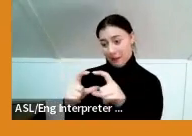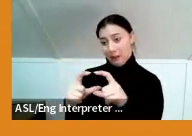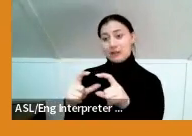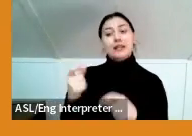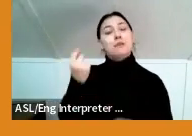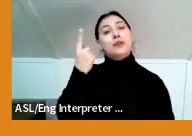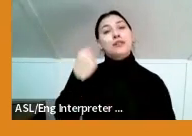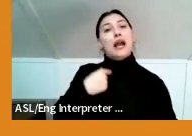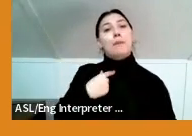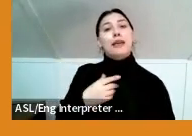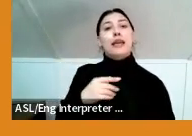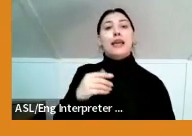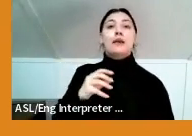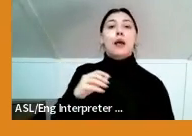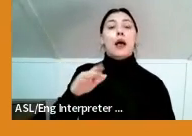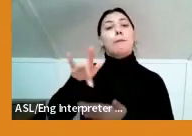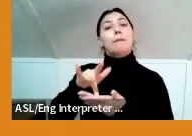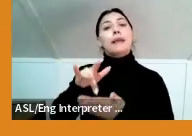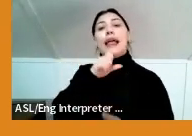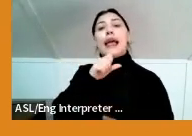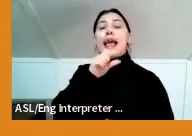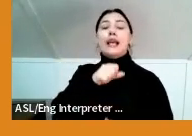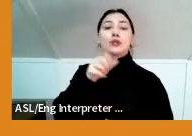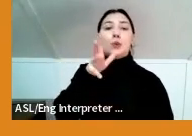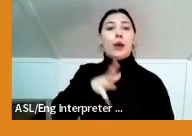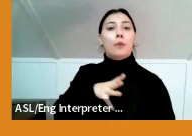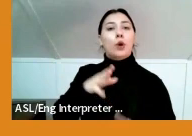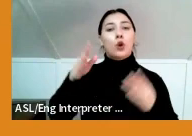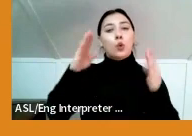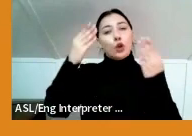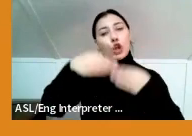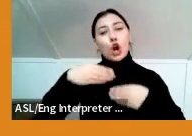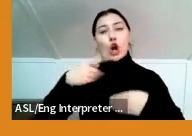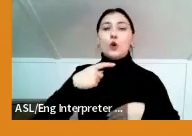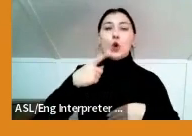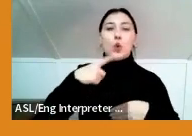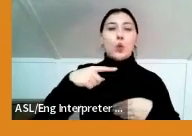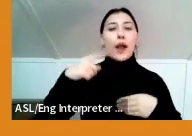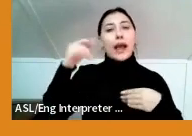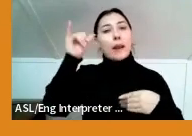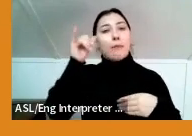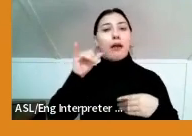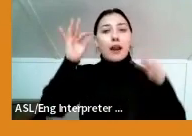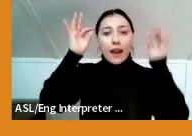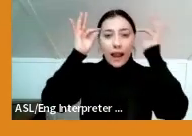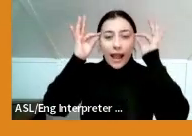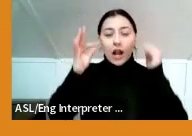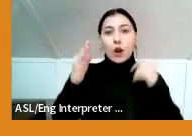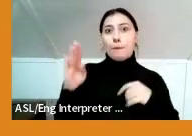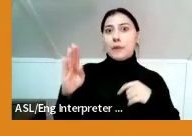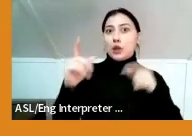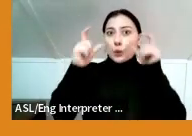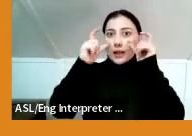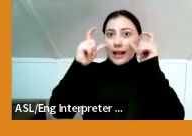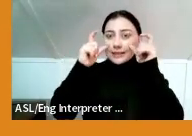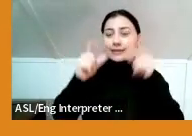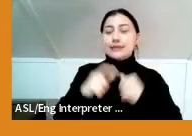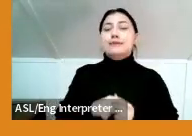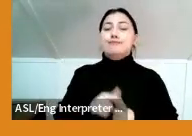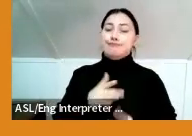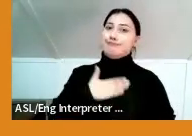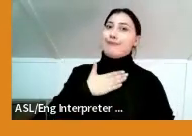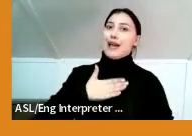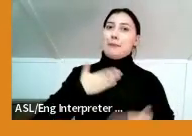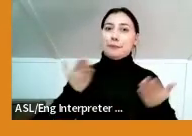middle-aged woman with dark reddish-blonde hair and teal-colored glasses, and I'm delighted to be here today